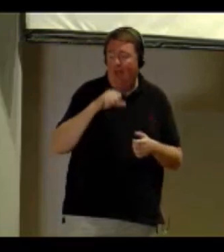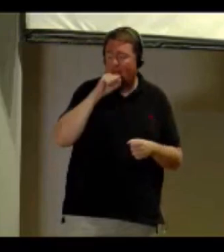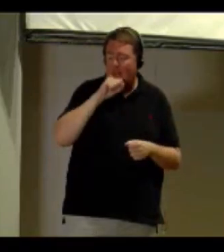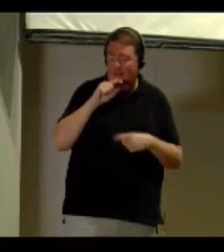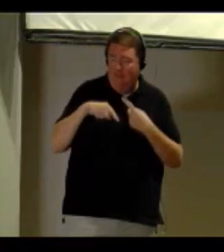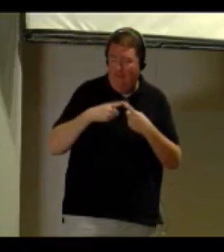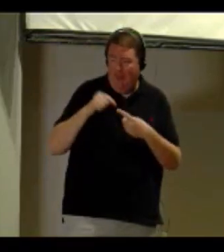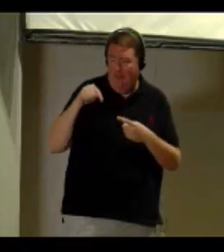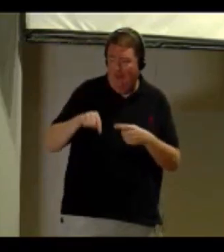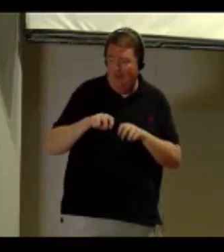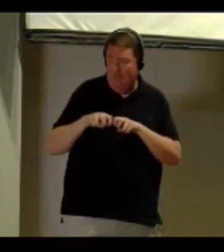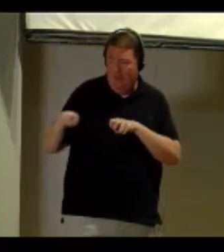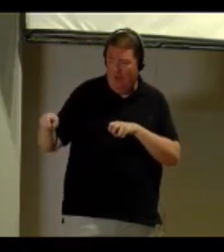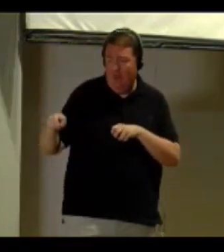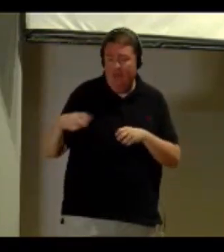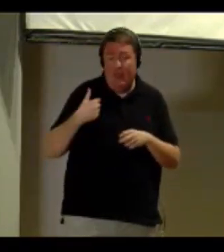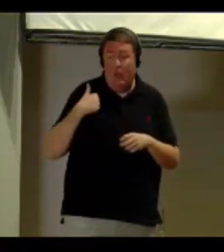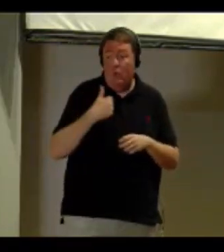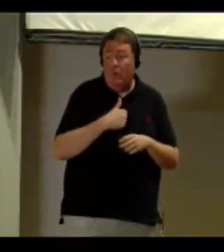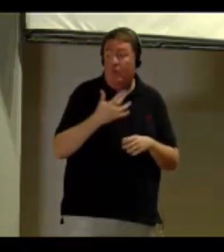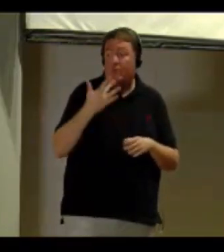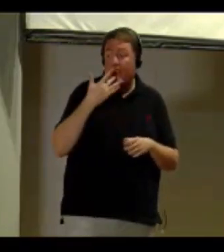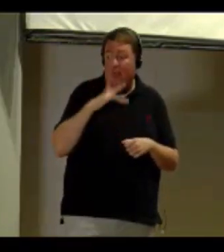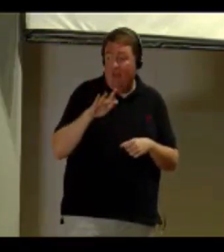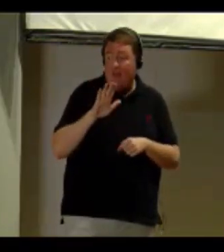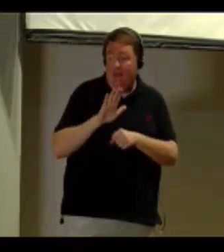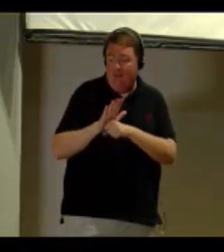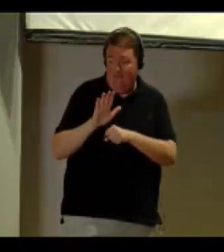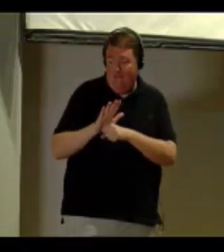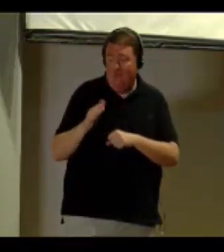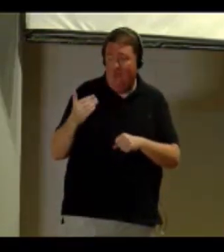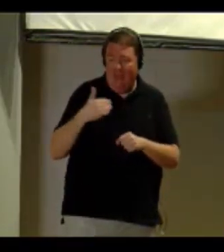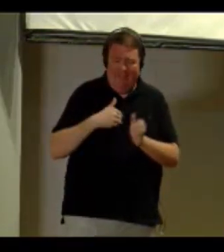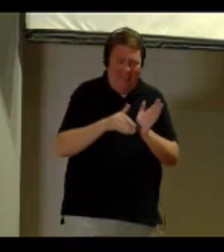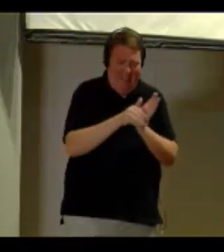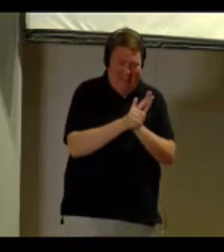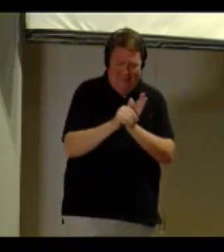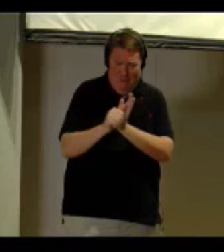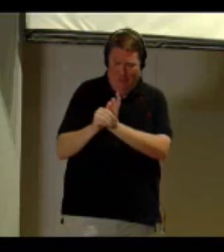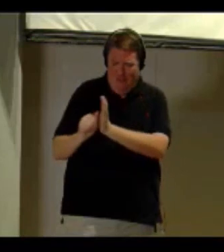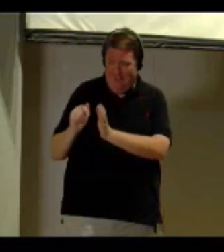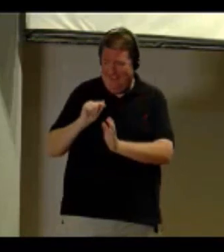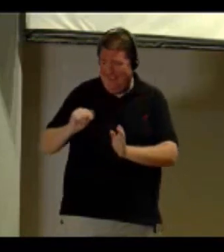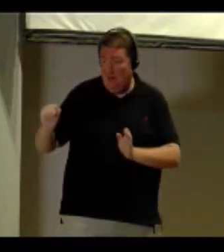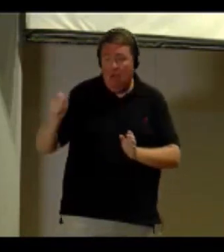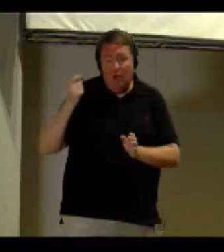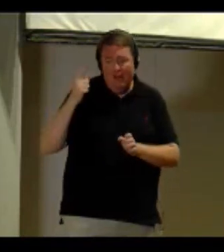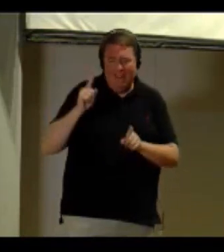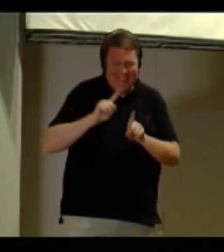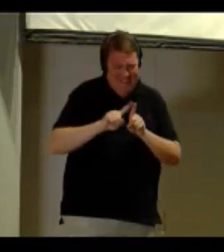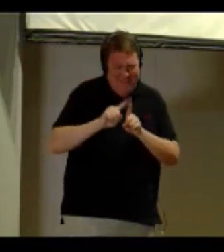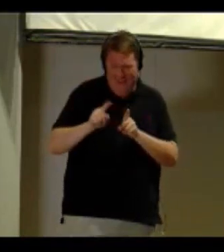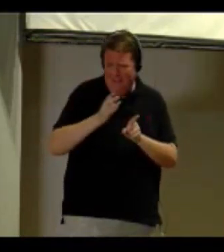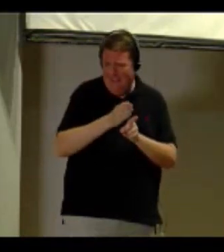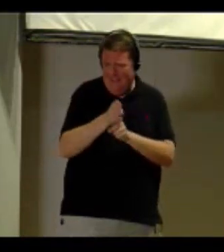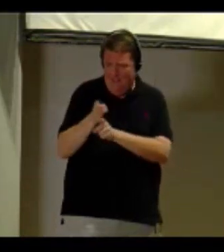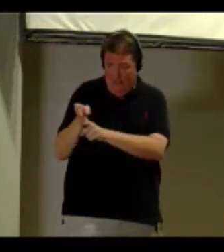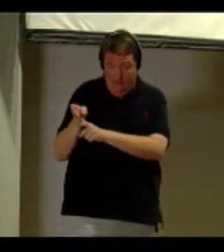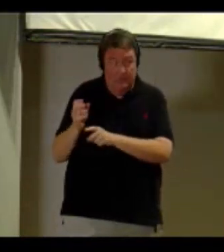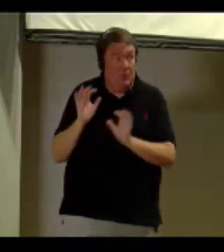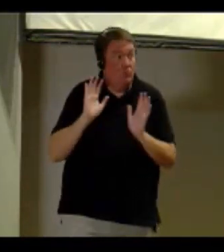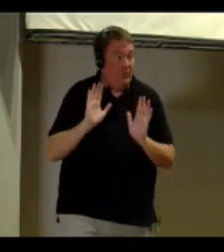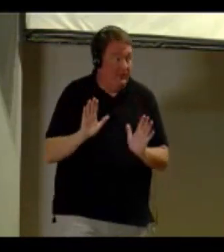this particular panel is that we're lucky enough to have experts from different disciplines. And so as a place